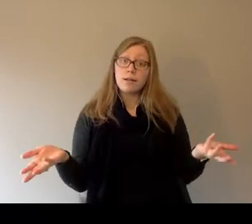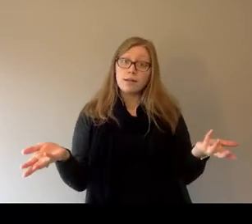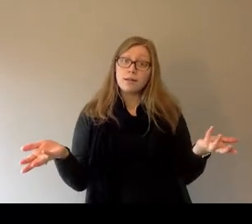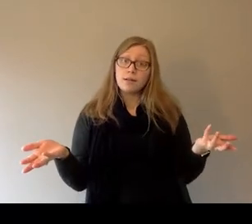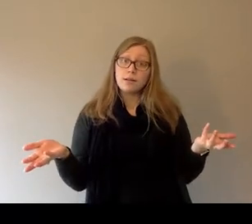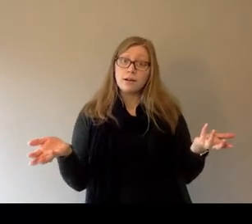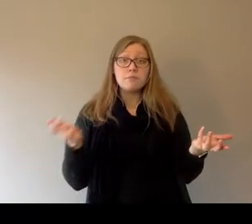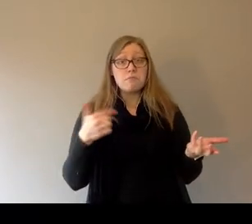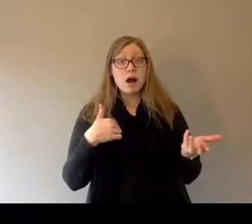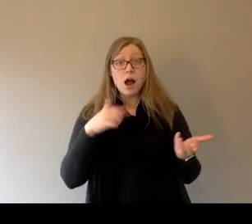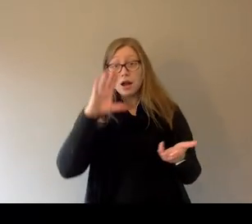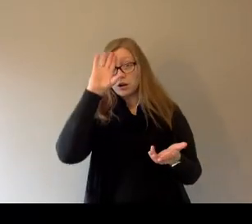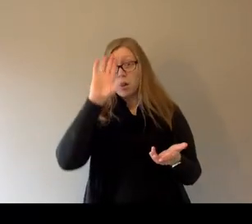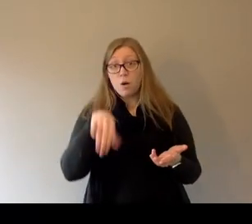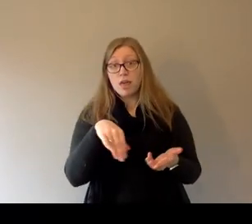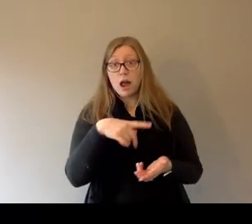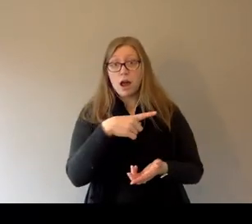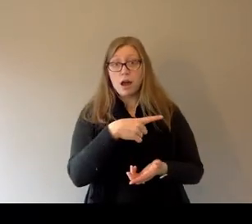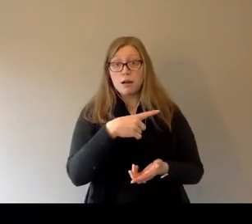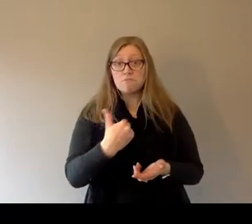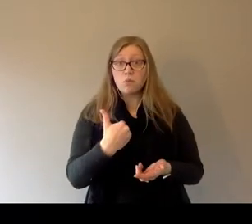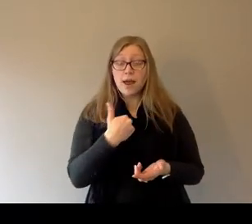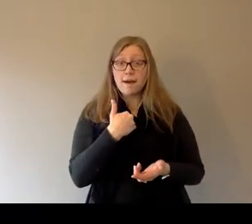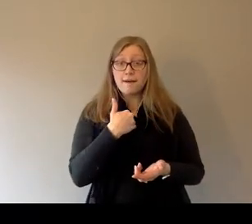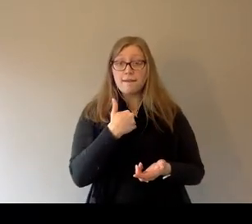I know that we have